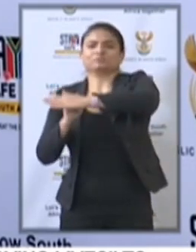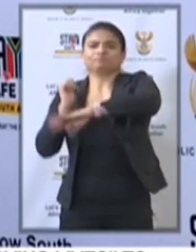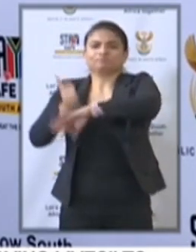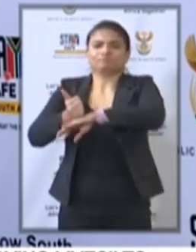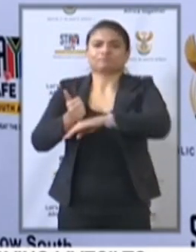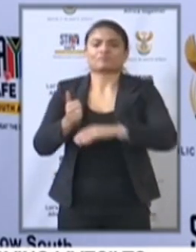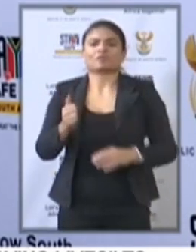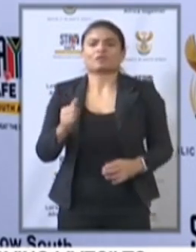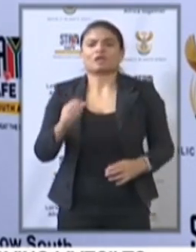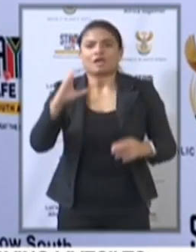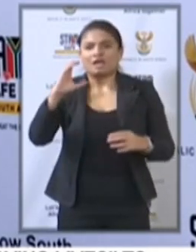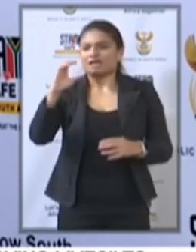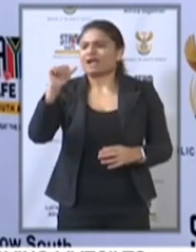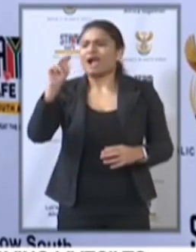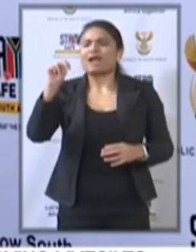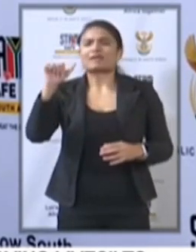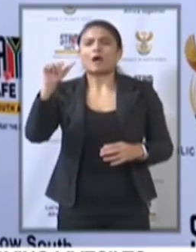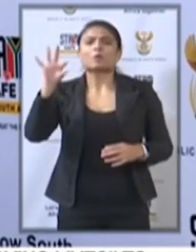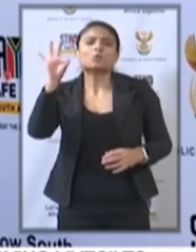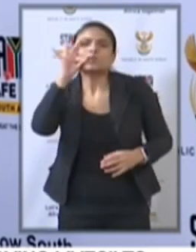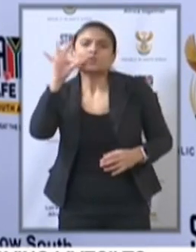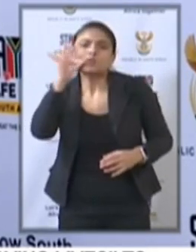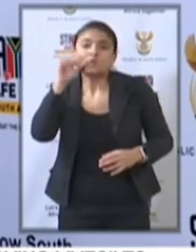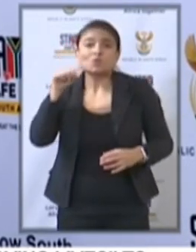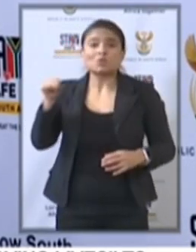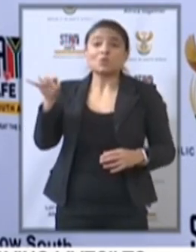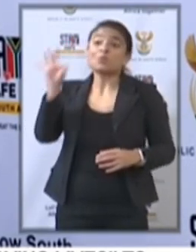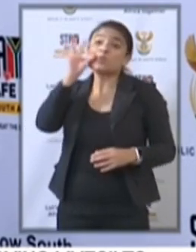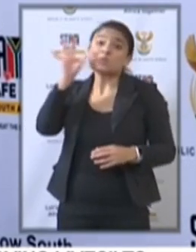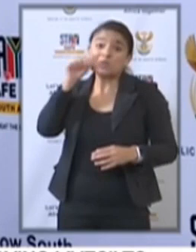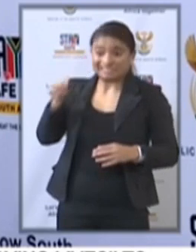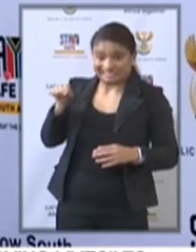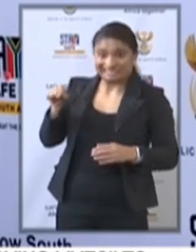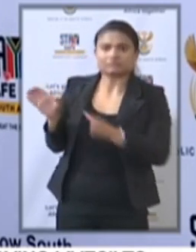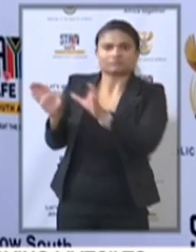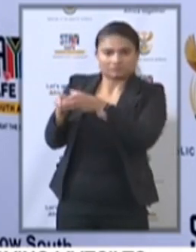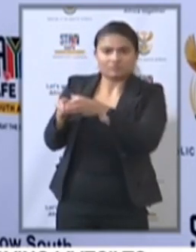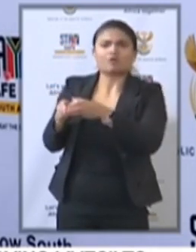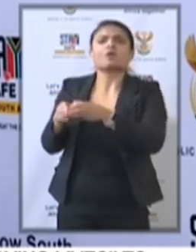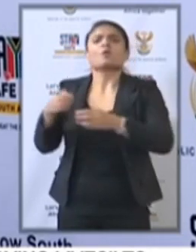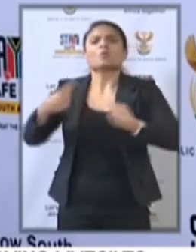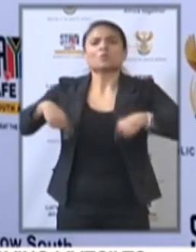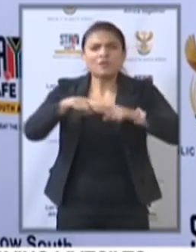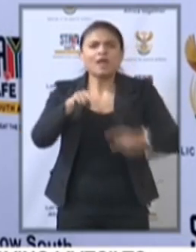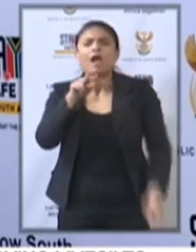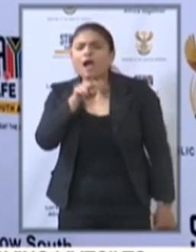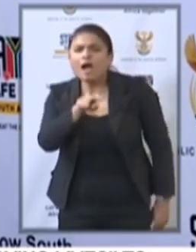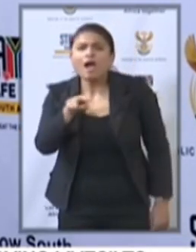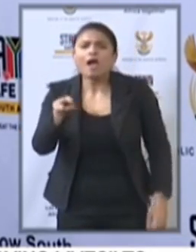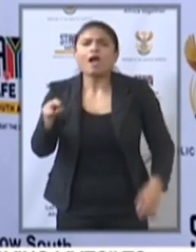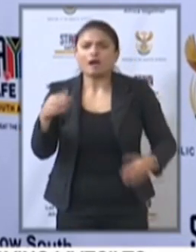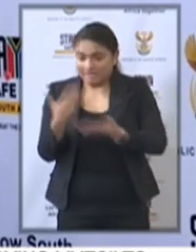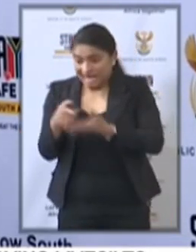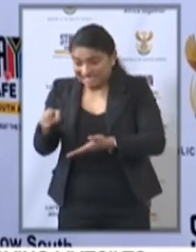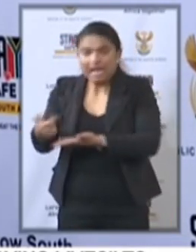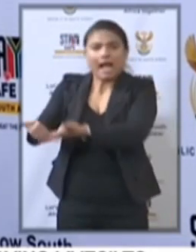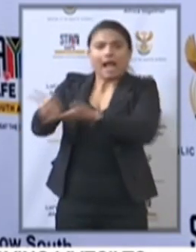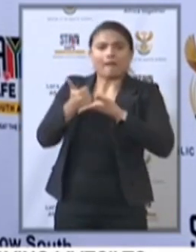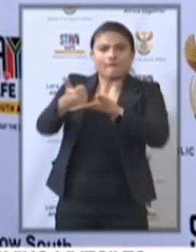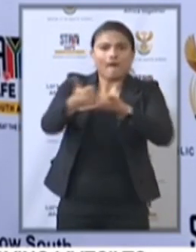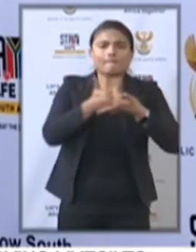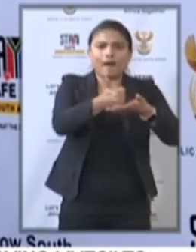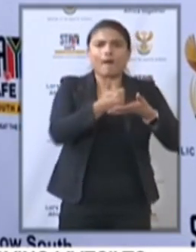Plan. To this extent, our focus is the development of medicinal products for